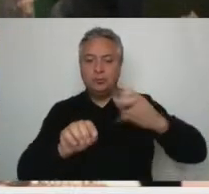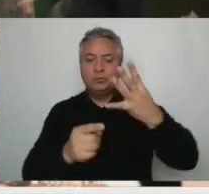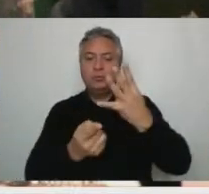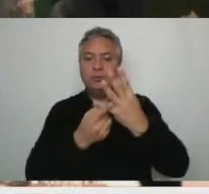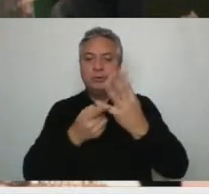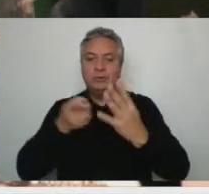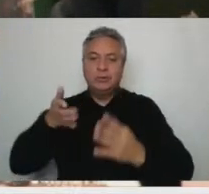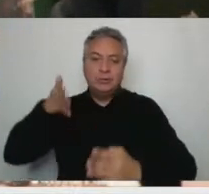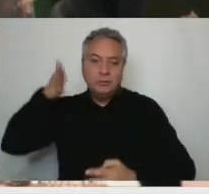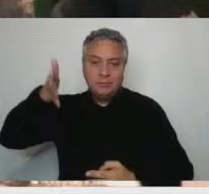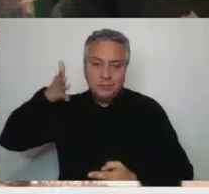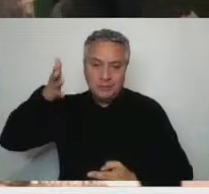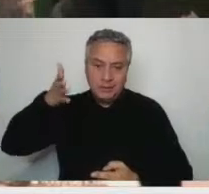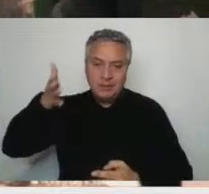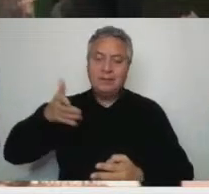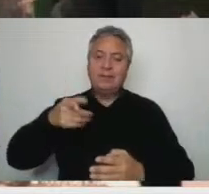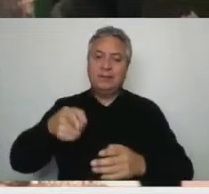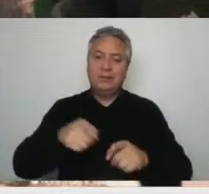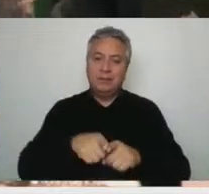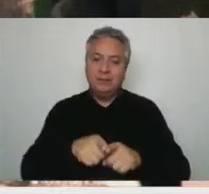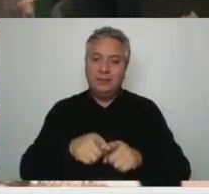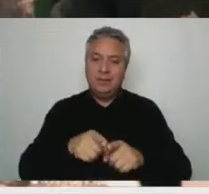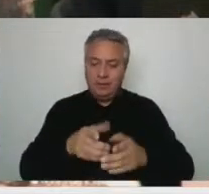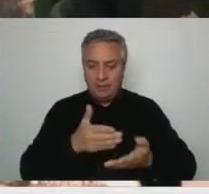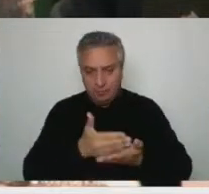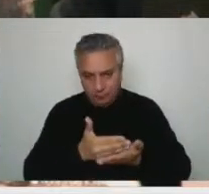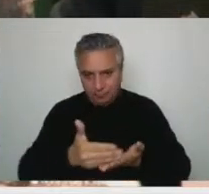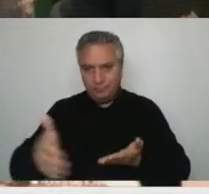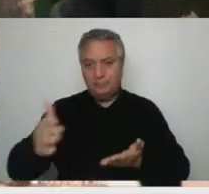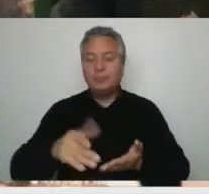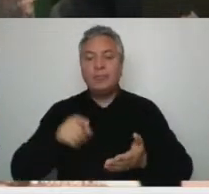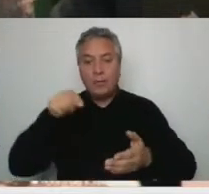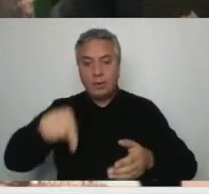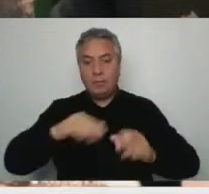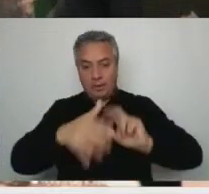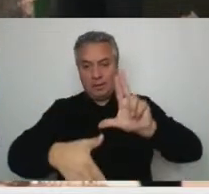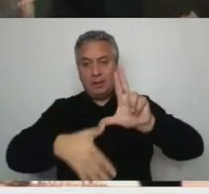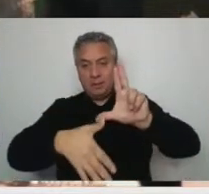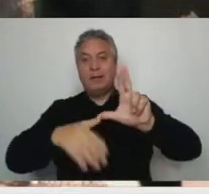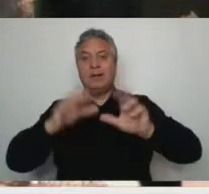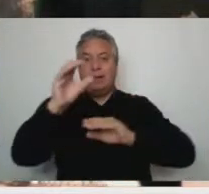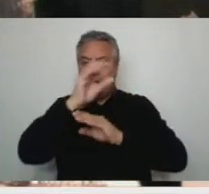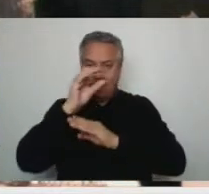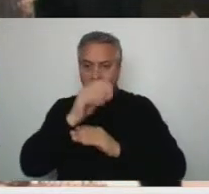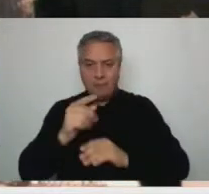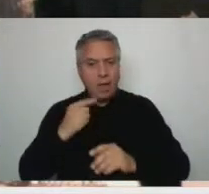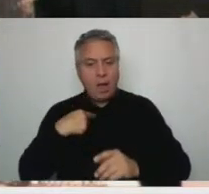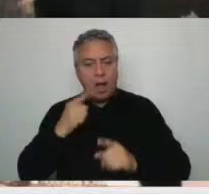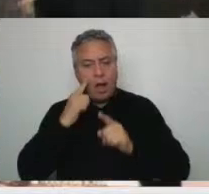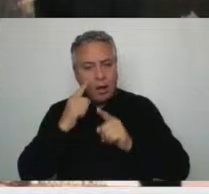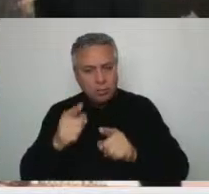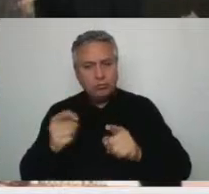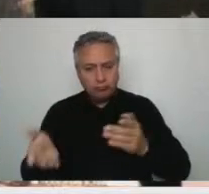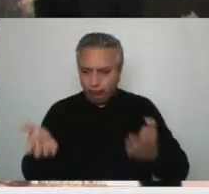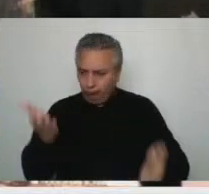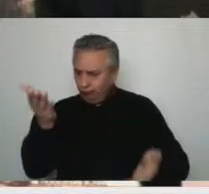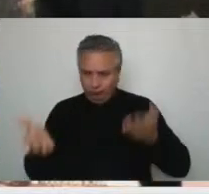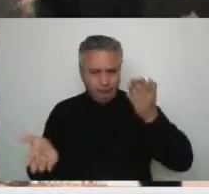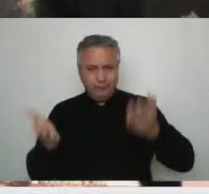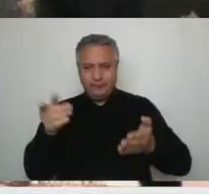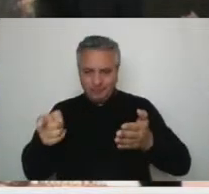second day of our event on social development, having to do with gaps